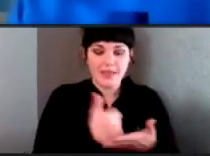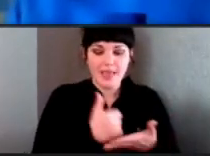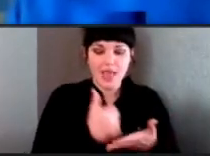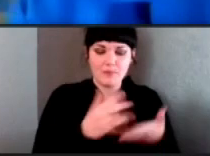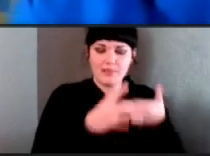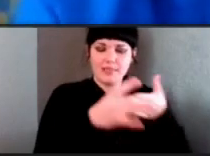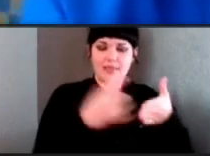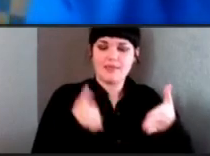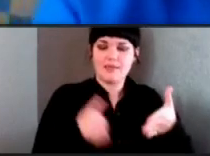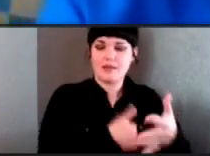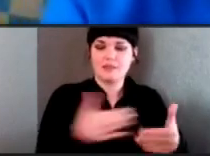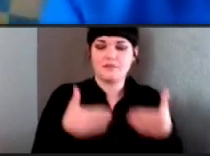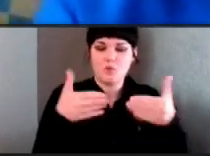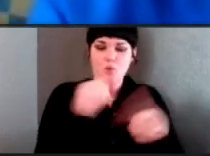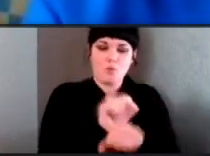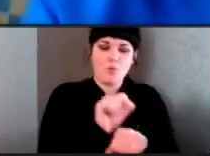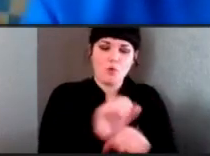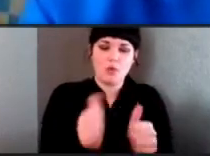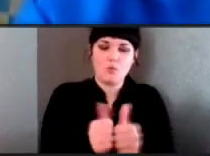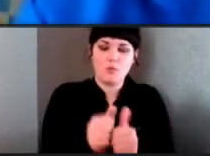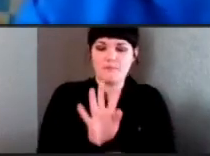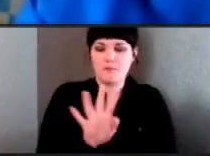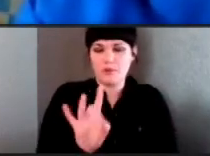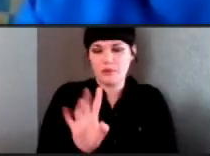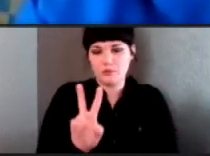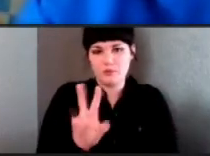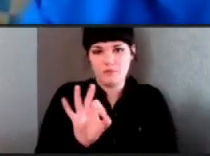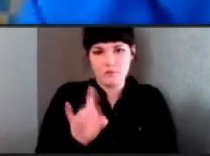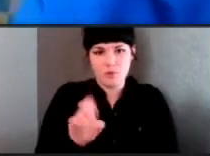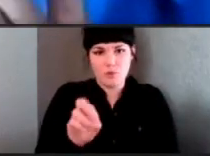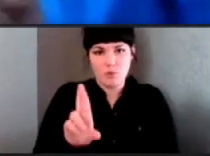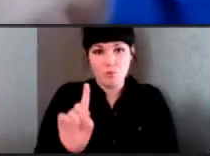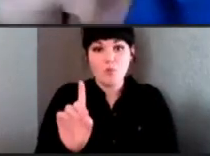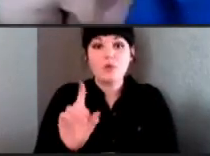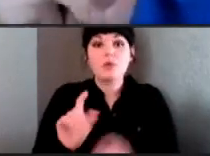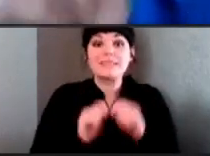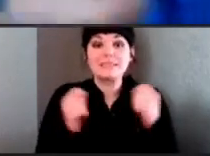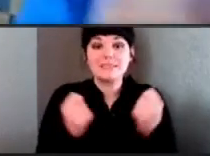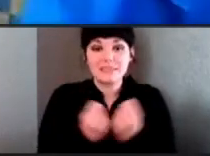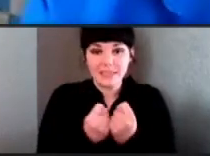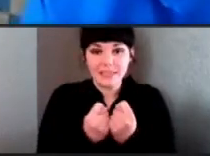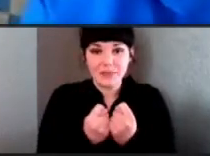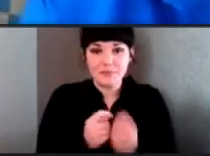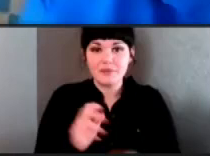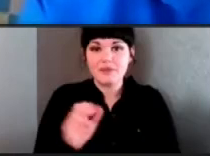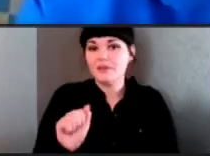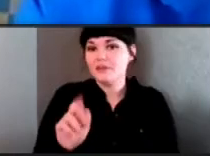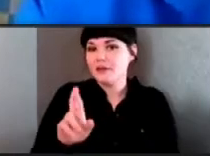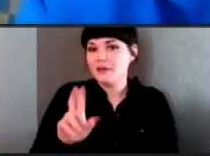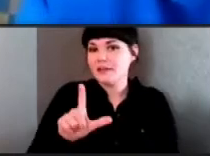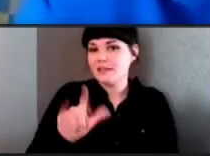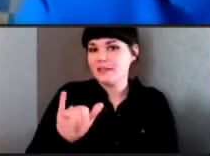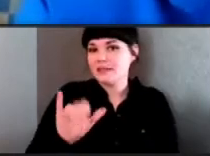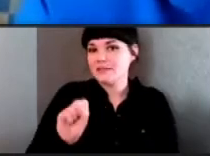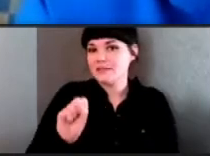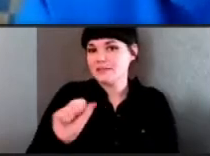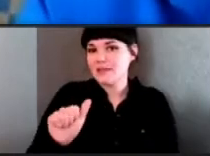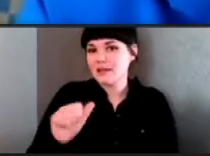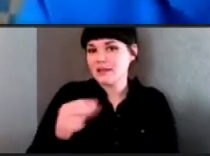Forward team. And that's none other than Alisa Hurd. To get us straight, how do we make sure we get this money for our